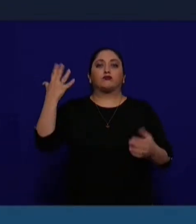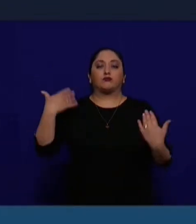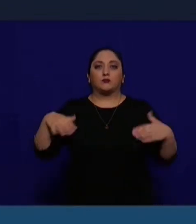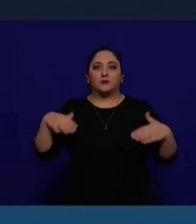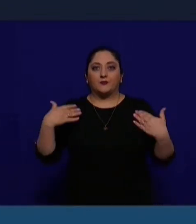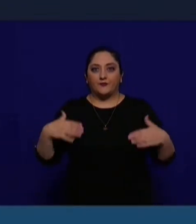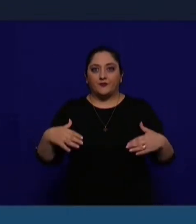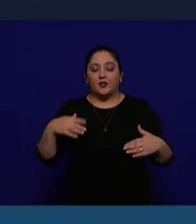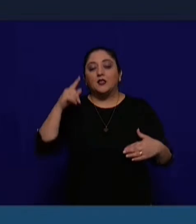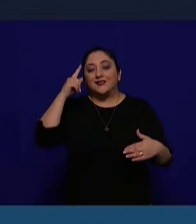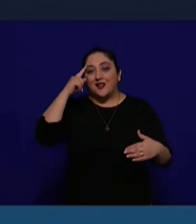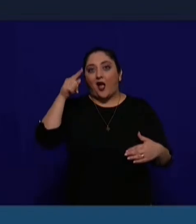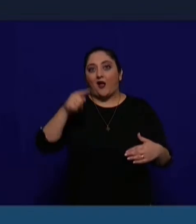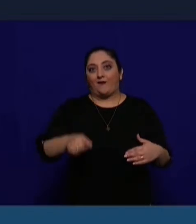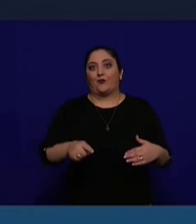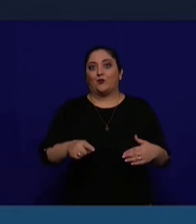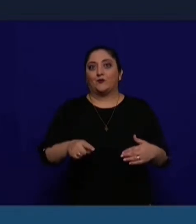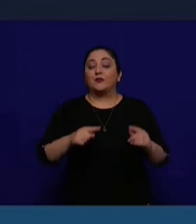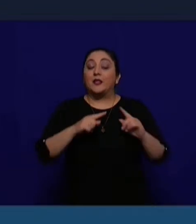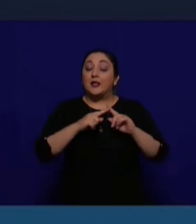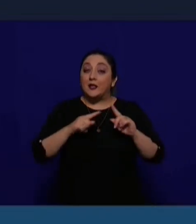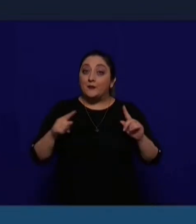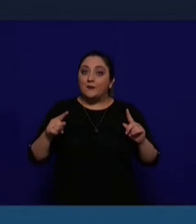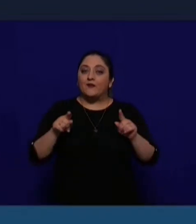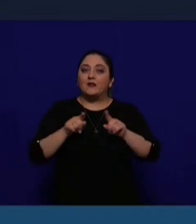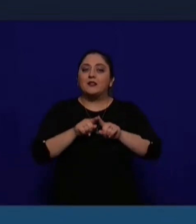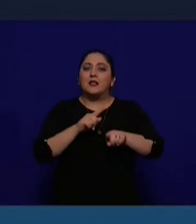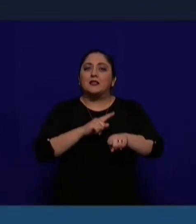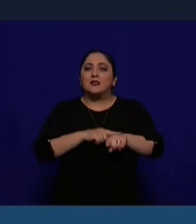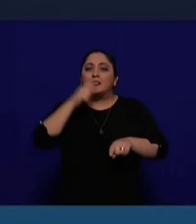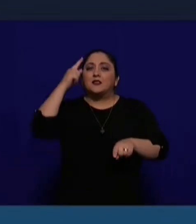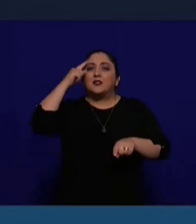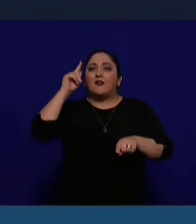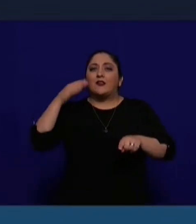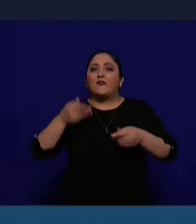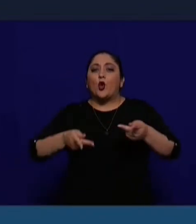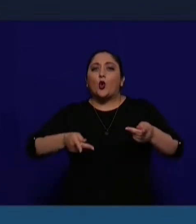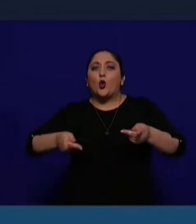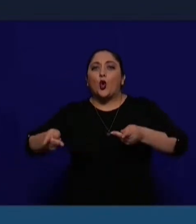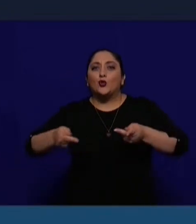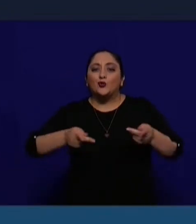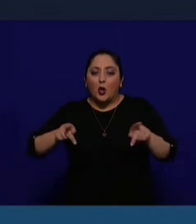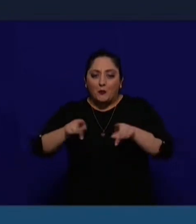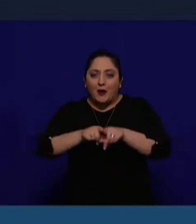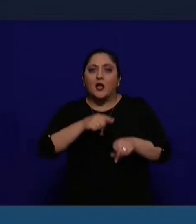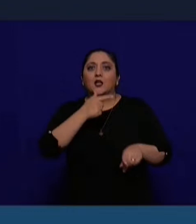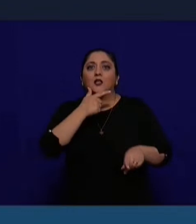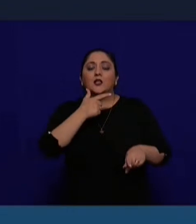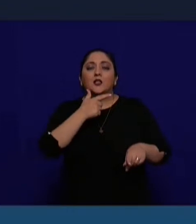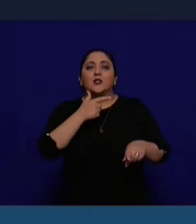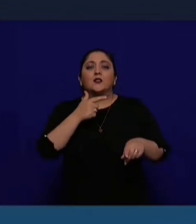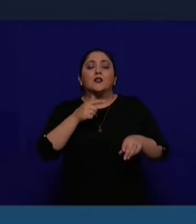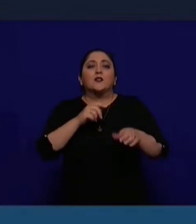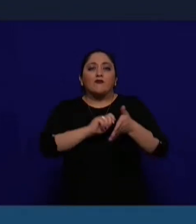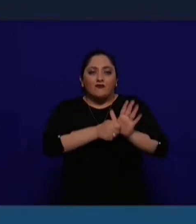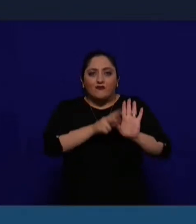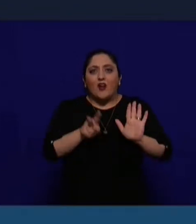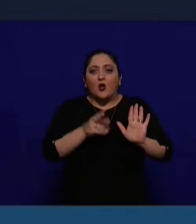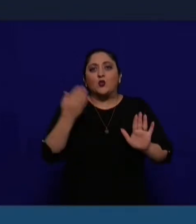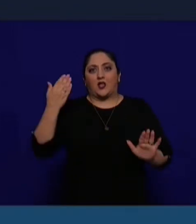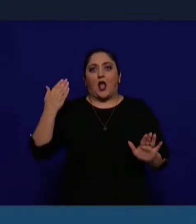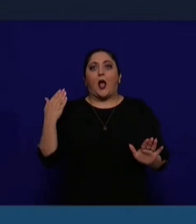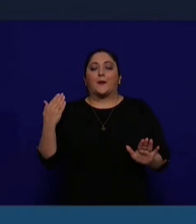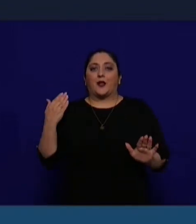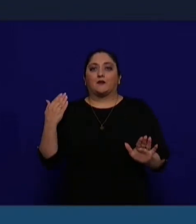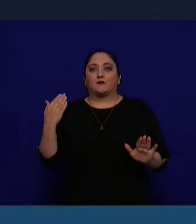però nafu wkoll li dan il-varjant ukoll jista' jiġi kontrollat simili ta' ma konna qegħdin nikkontrollaw ukoll tipi ta'